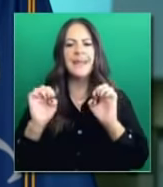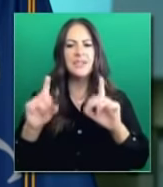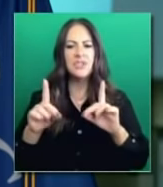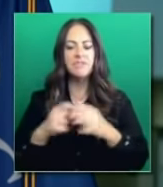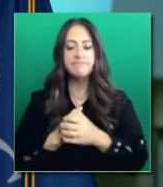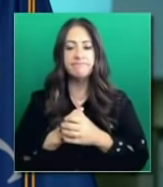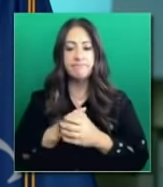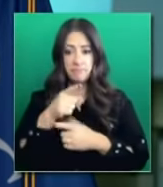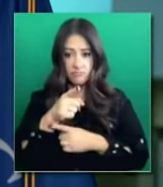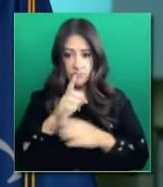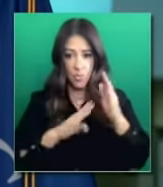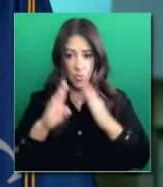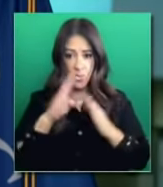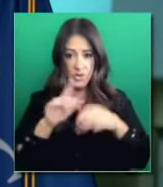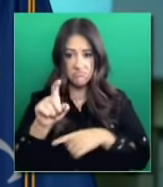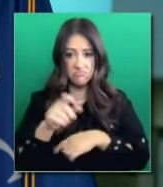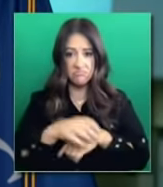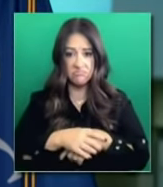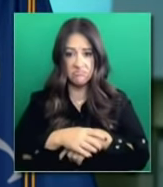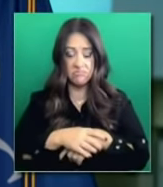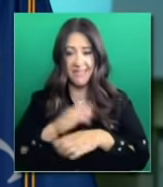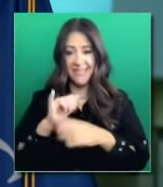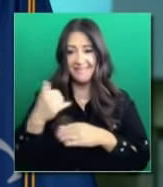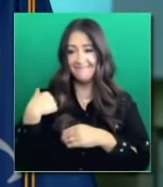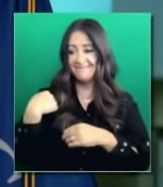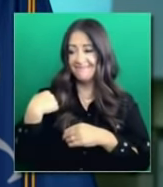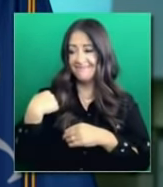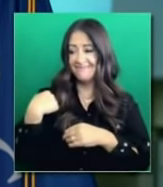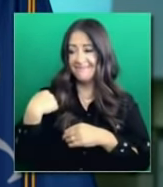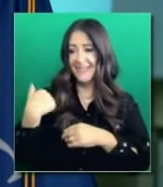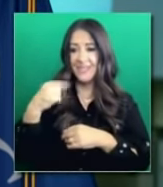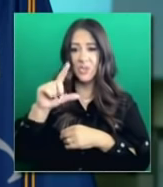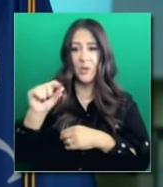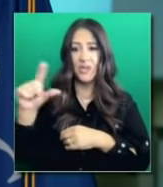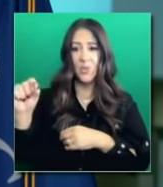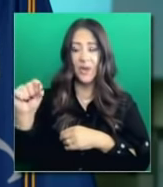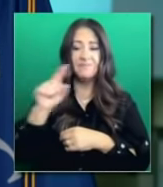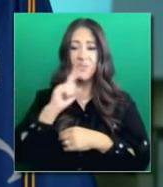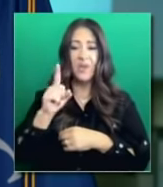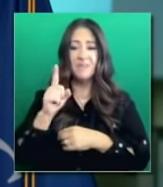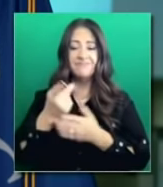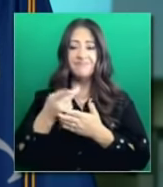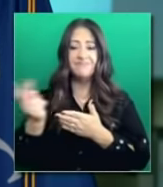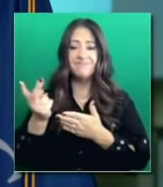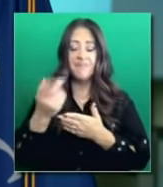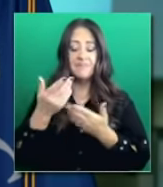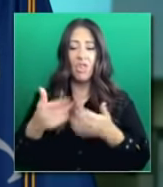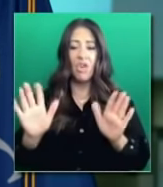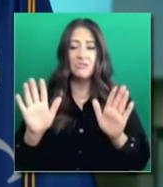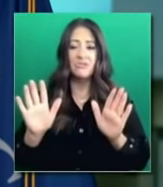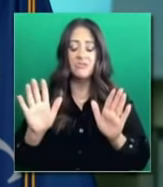has essentially been a lost year for a lot of kids? And what sort of efforts will be made to make up for that? You're talking